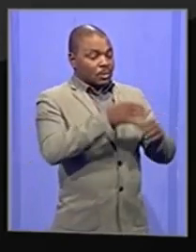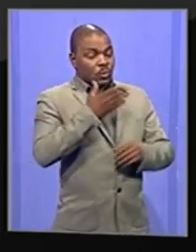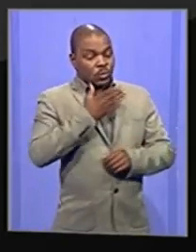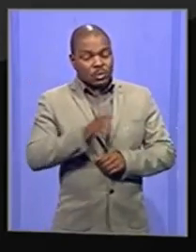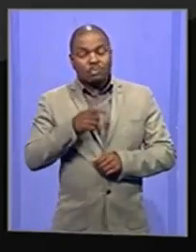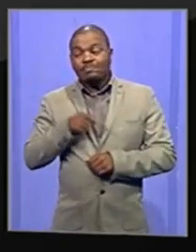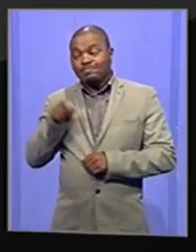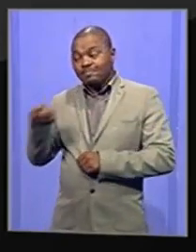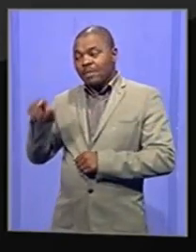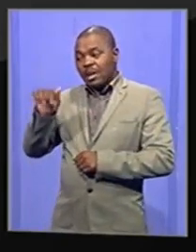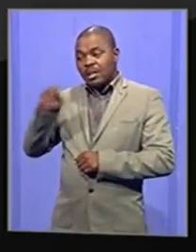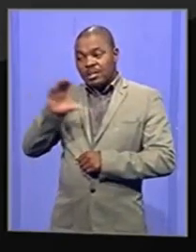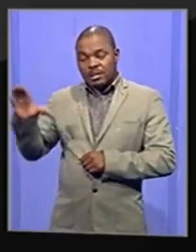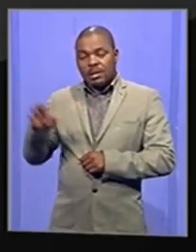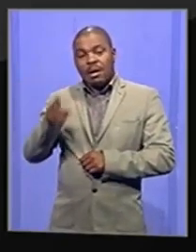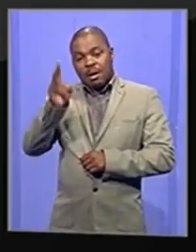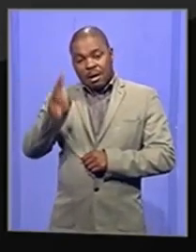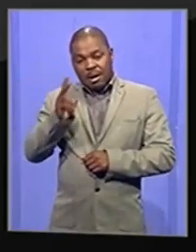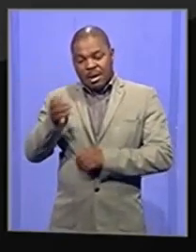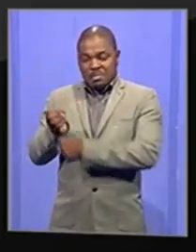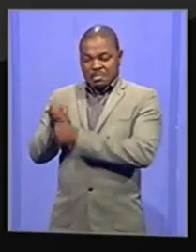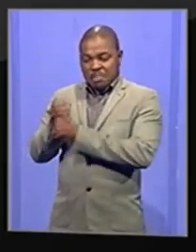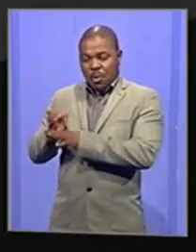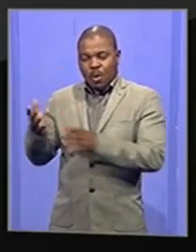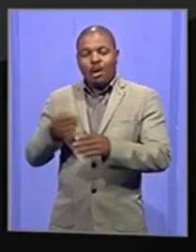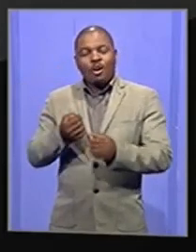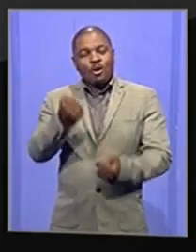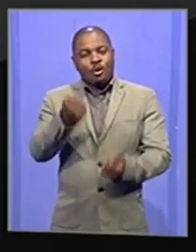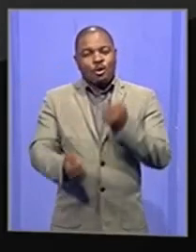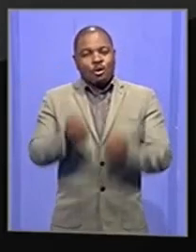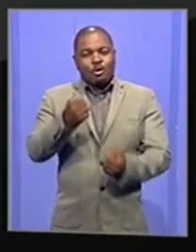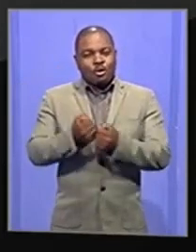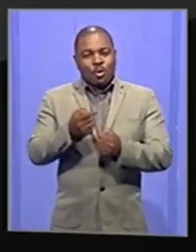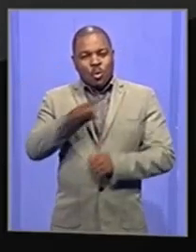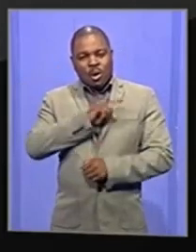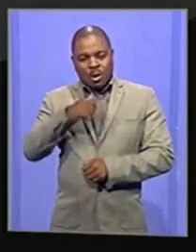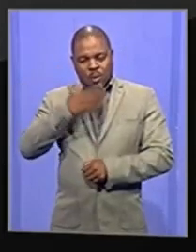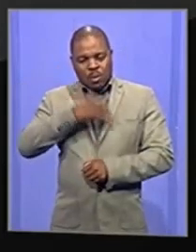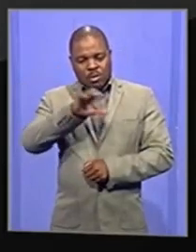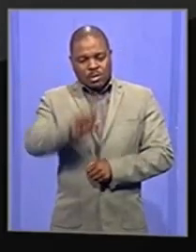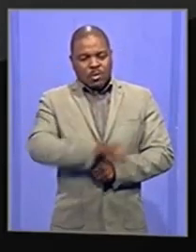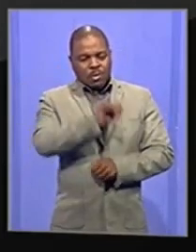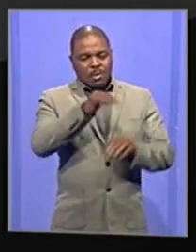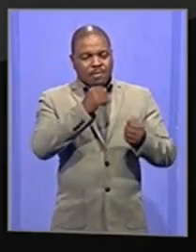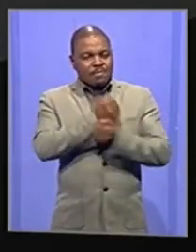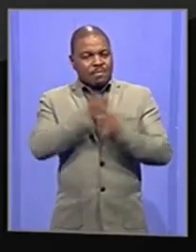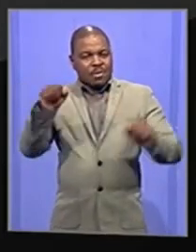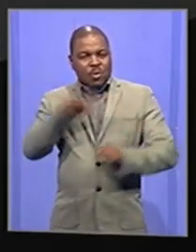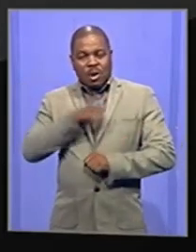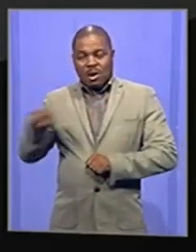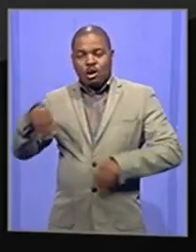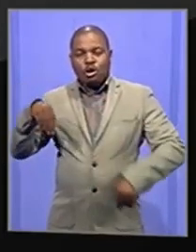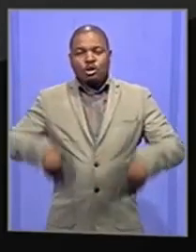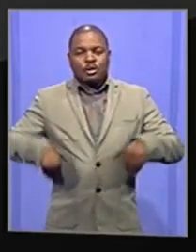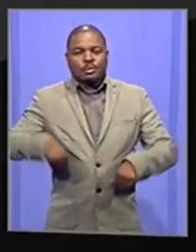the ANC another hiding in court in our quest to free South Africa from ANC